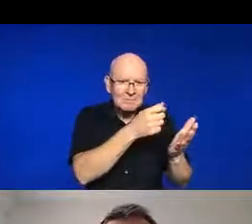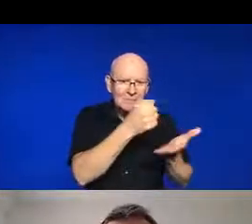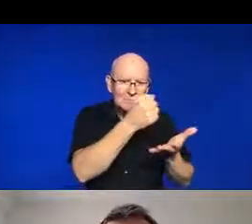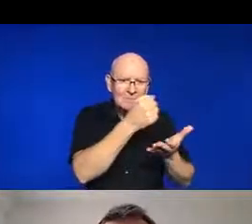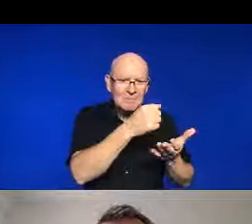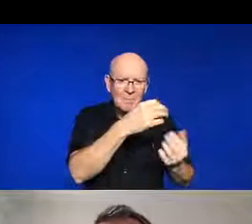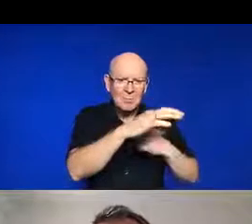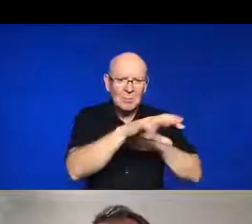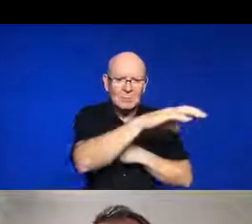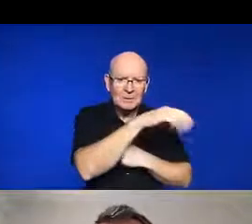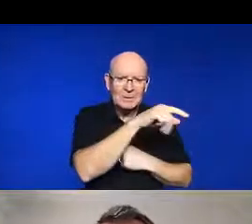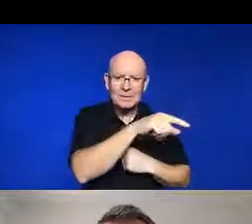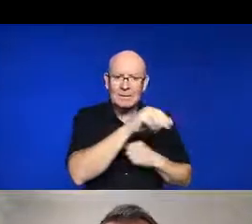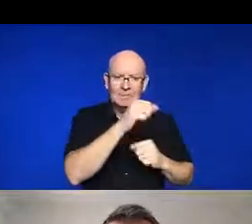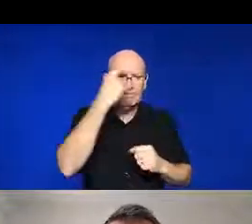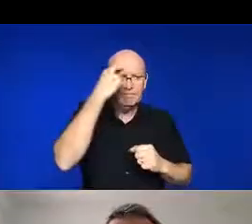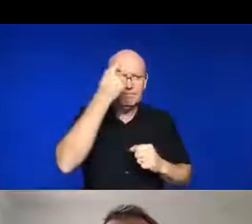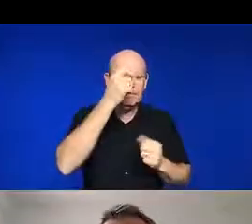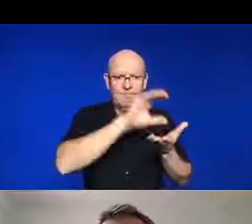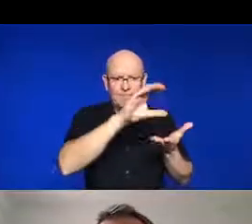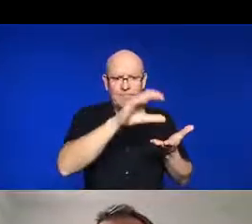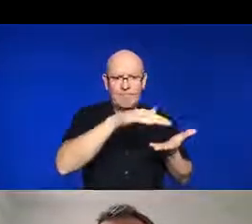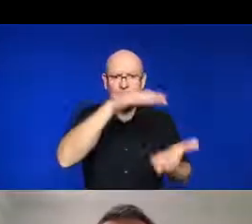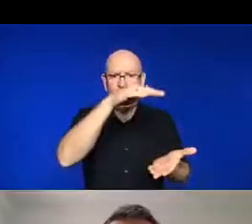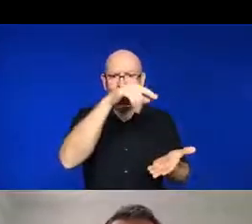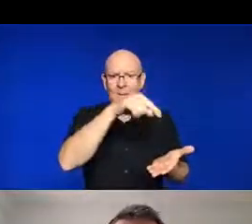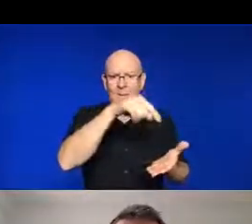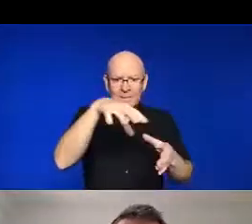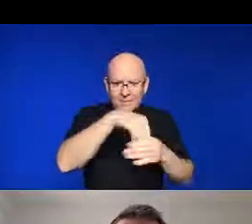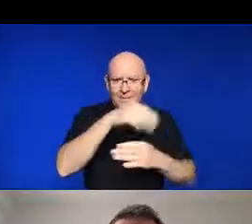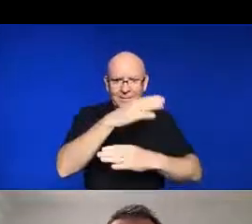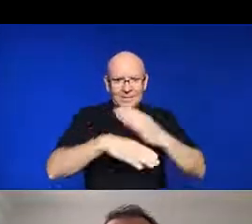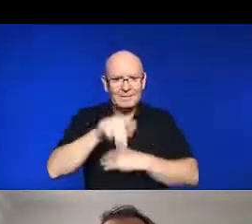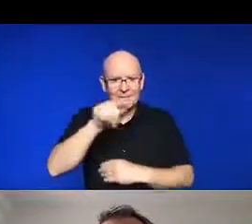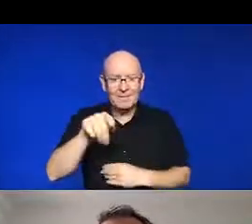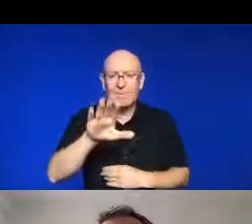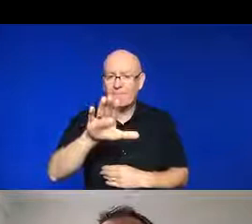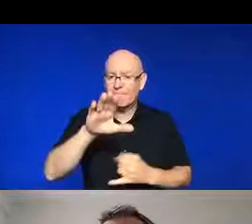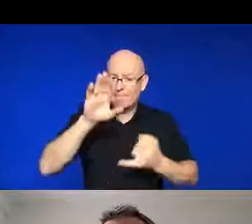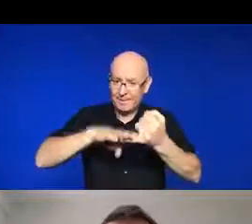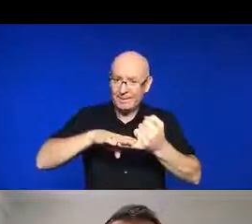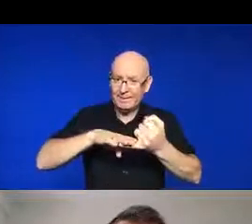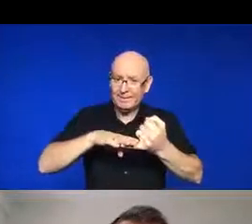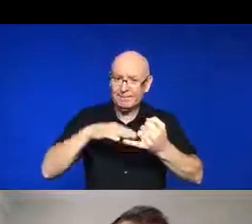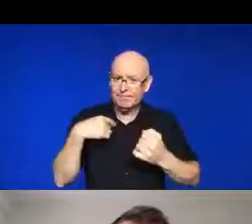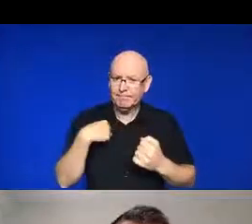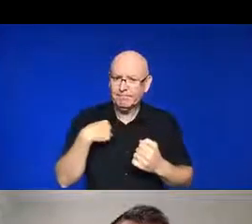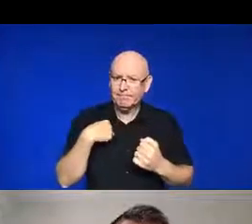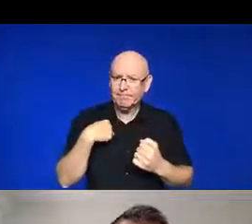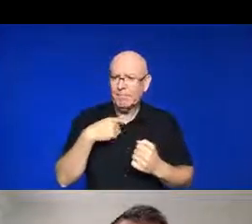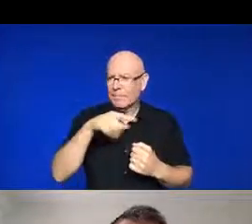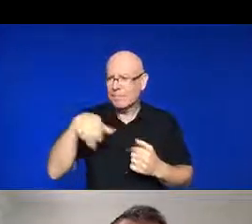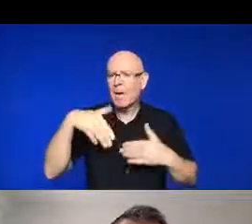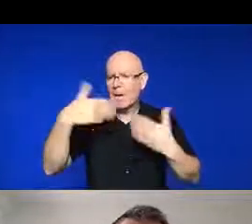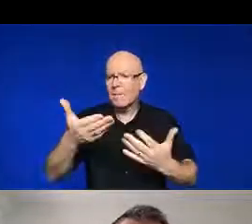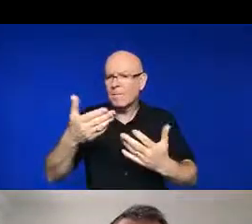to questions. We are launching with the University of Bonn a training on social protection and